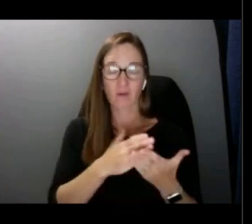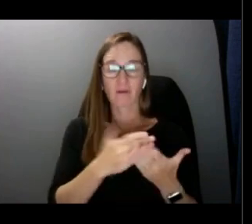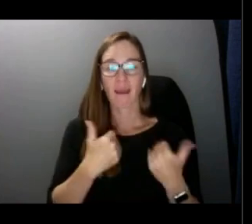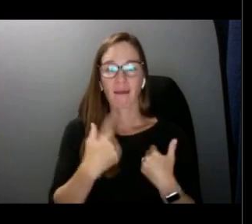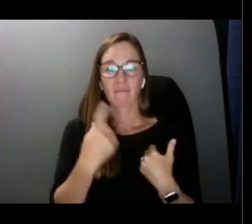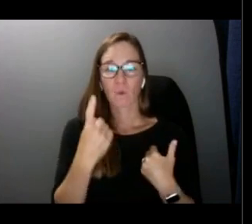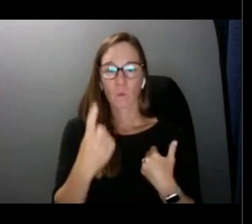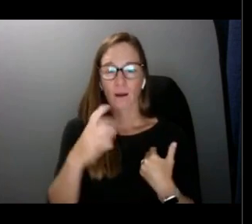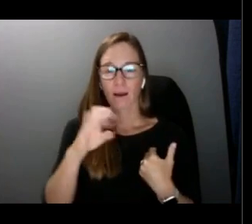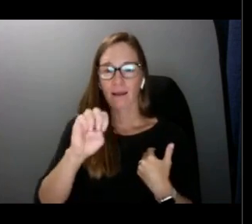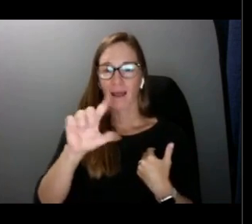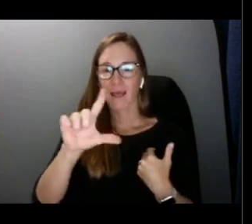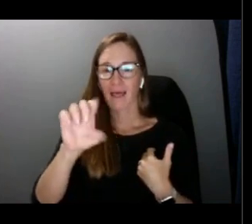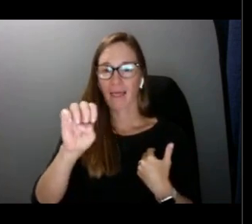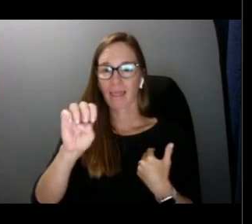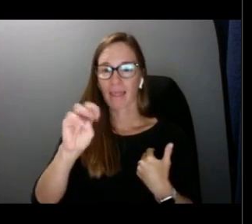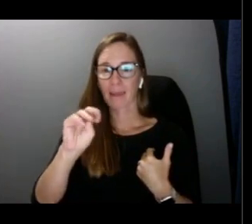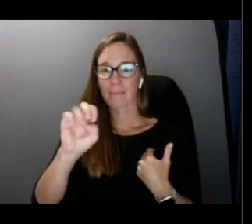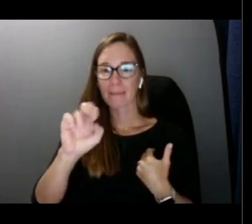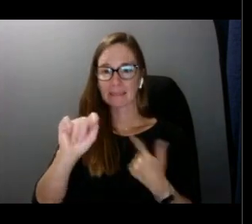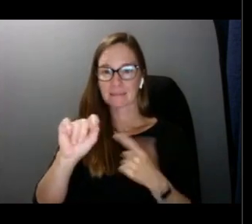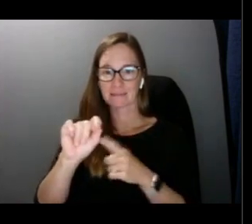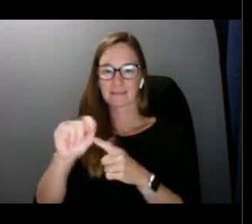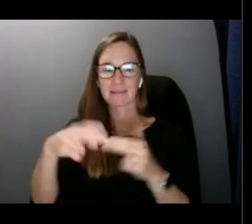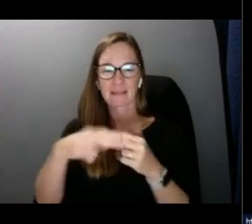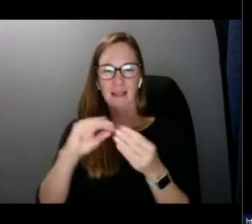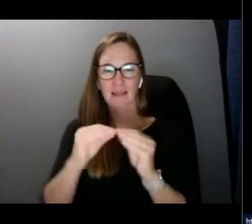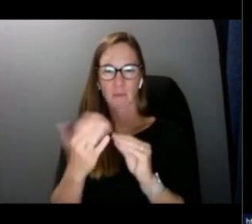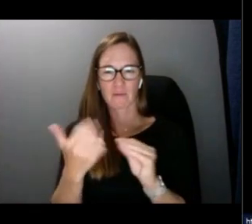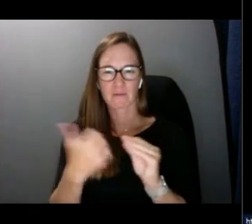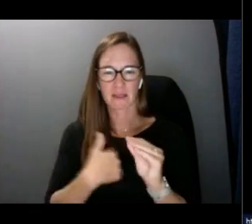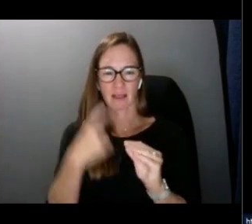element, this is slide 15, okay.